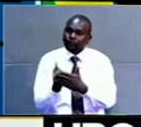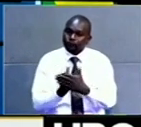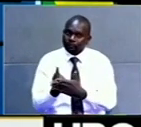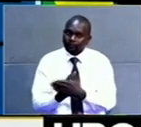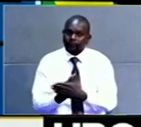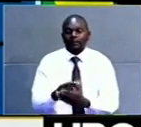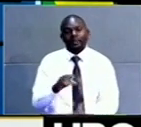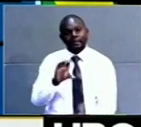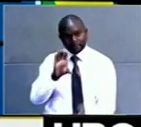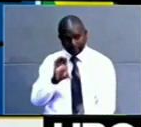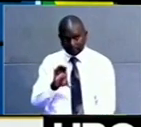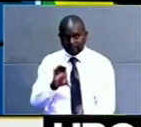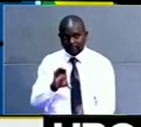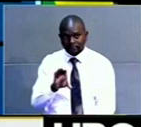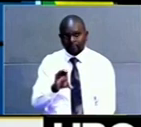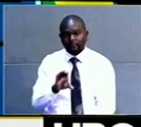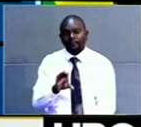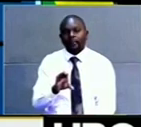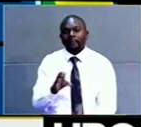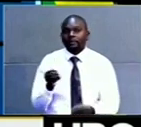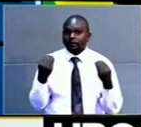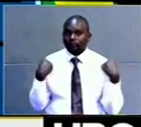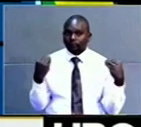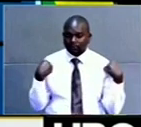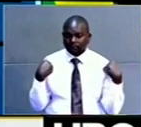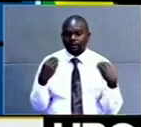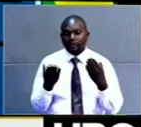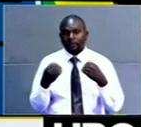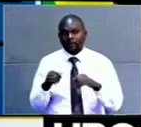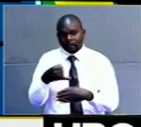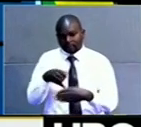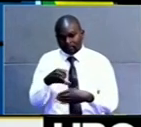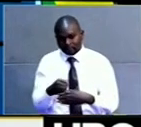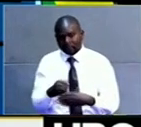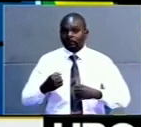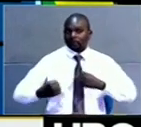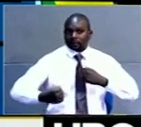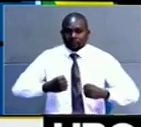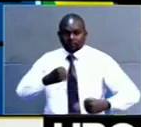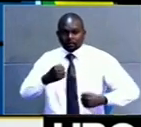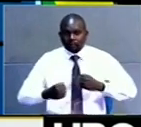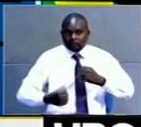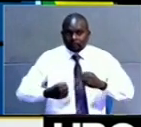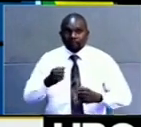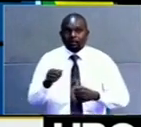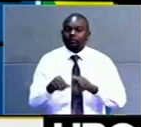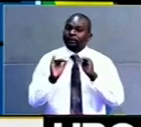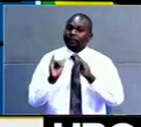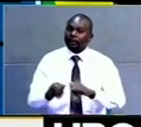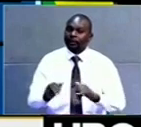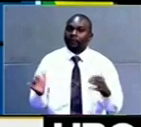C, indoor sports activities, including gyms, remain